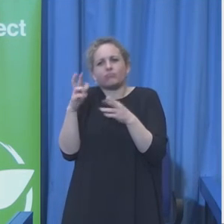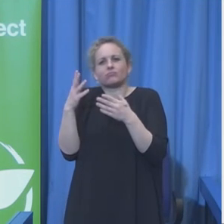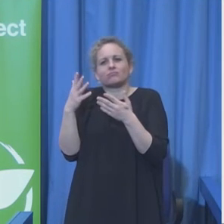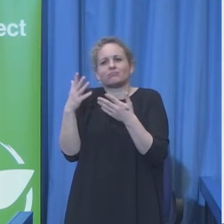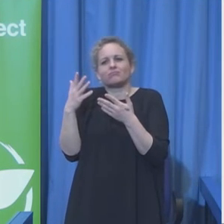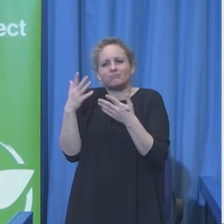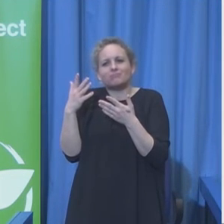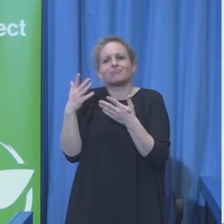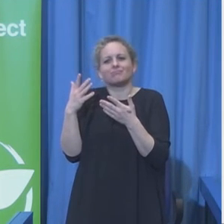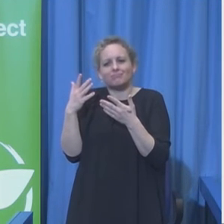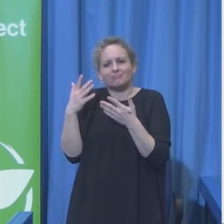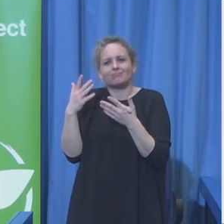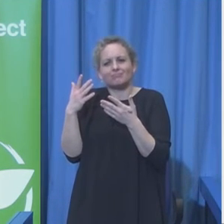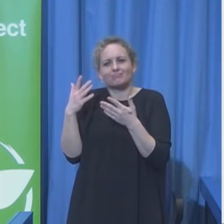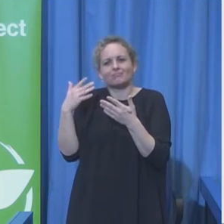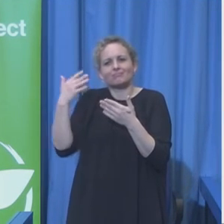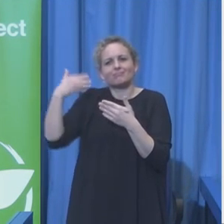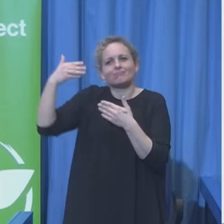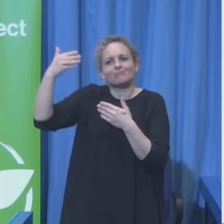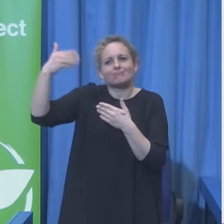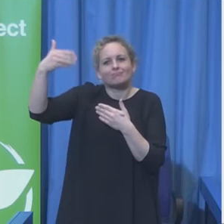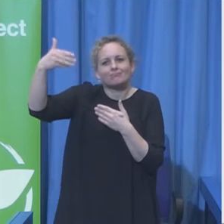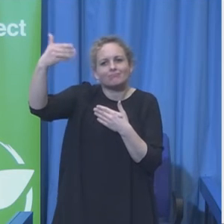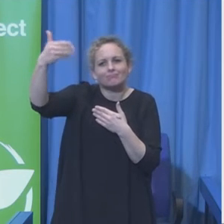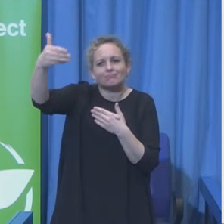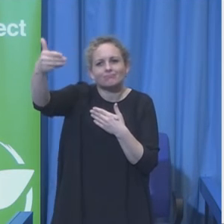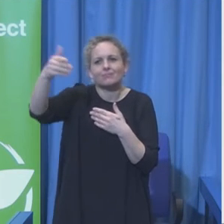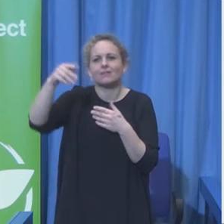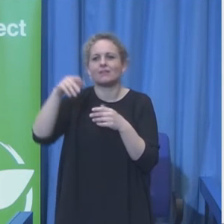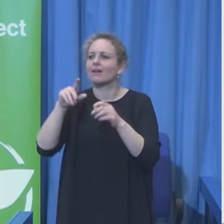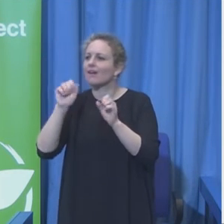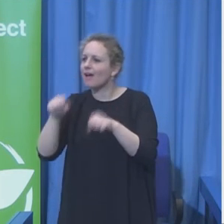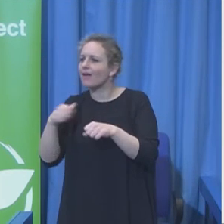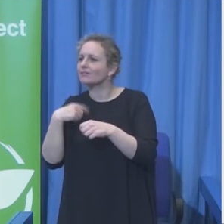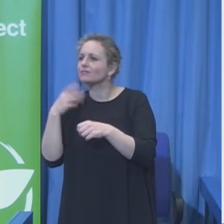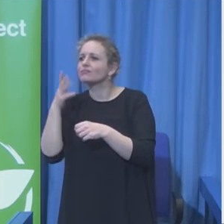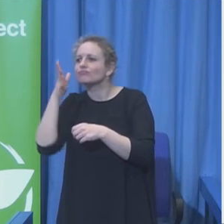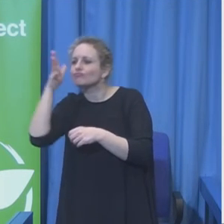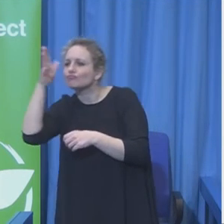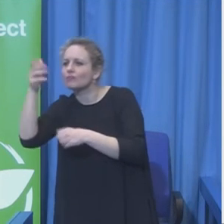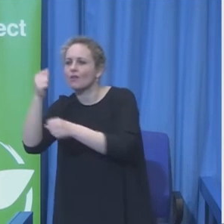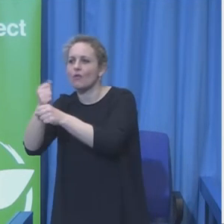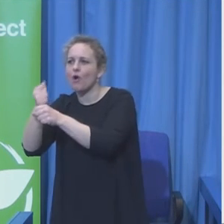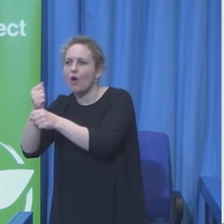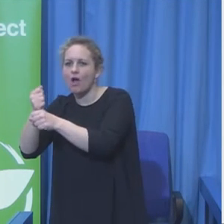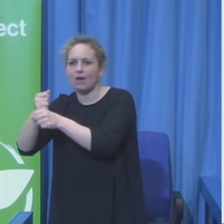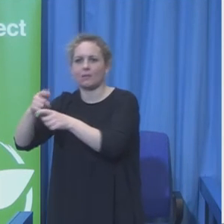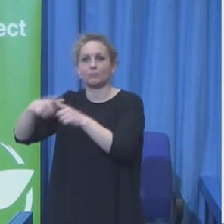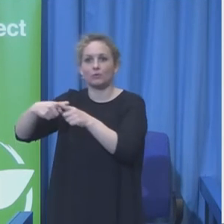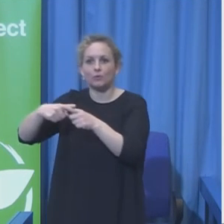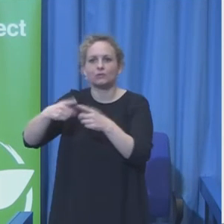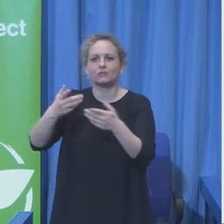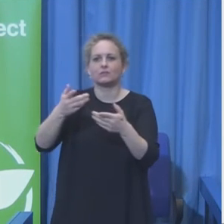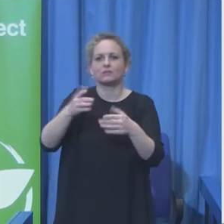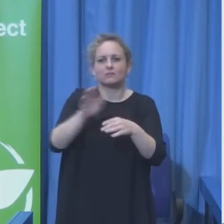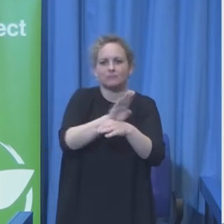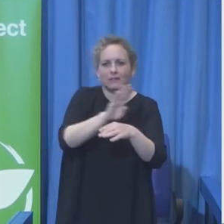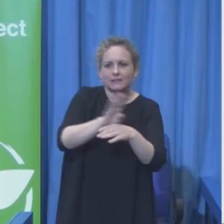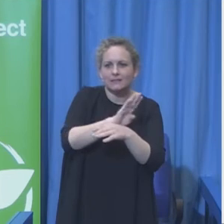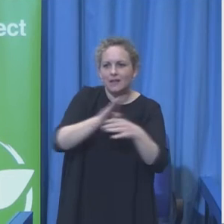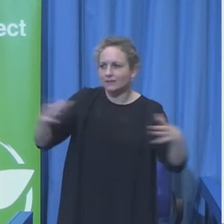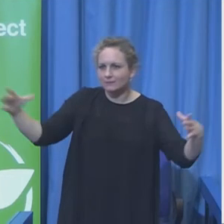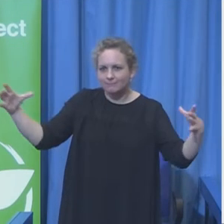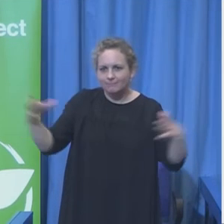government sector, but also for the business sector. I think there's gonna be a combining of processes both to incentivize businesses